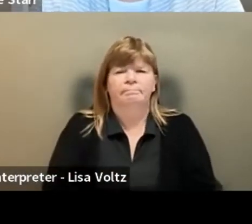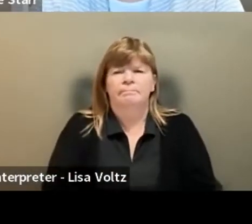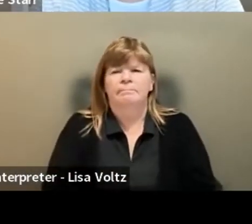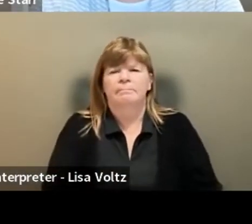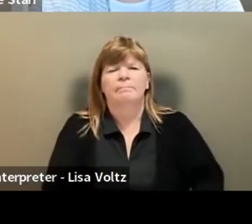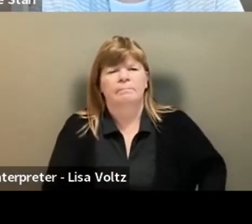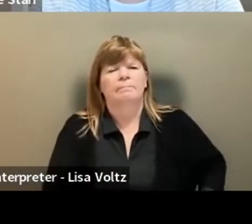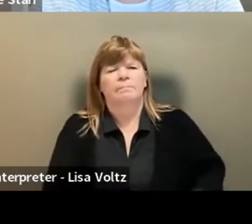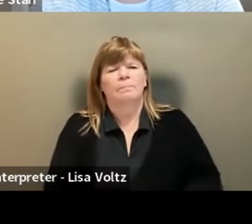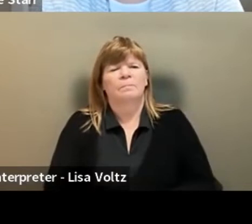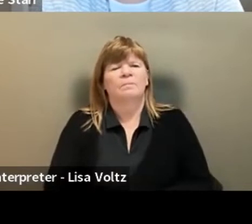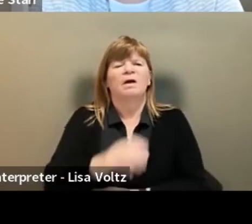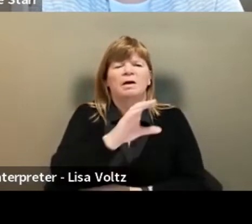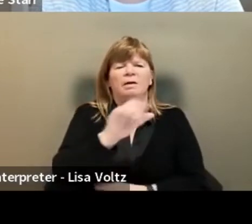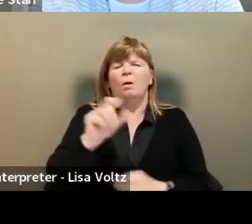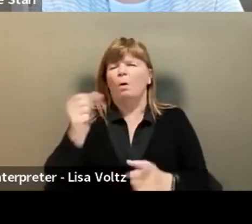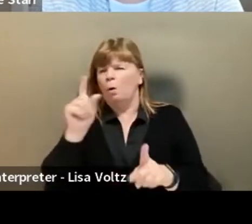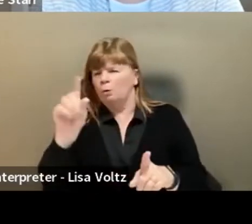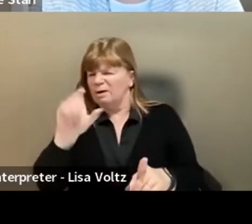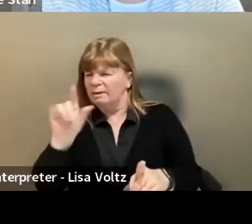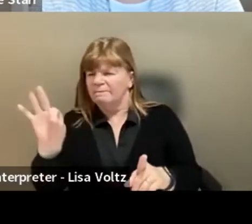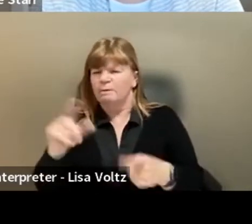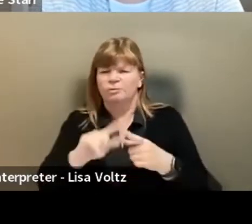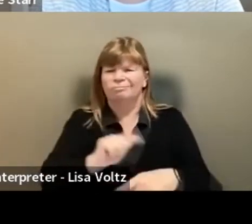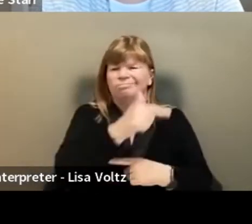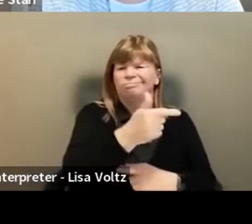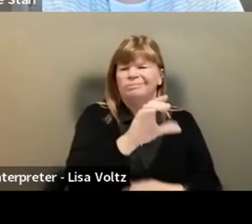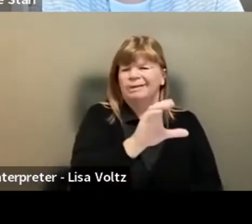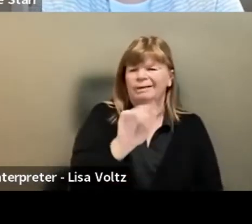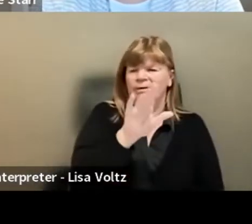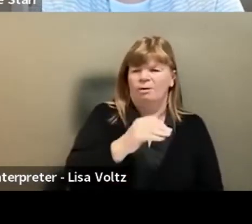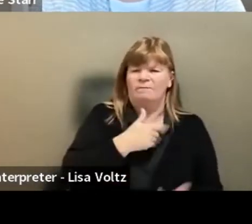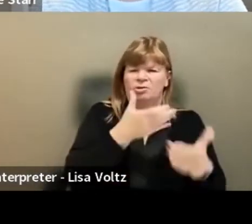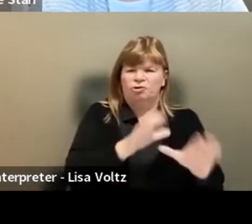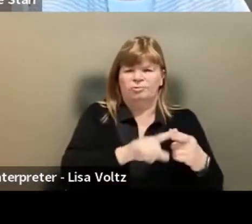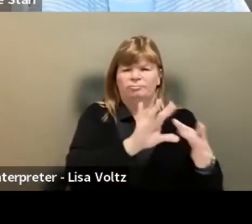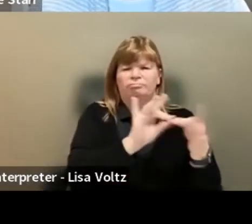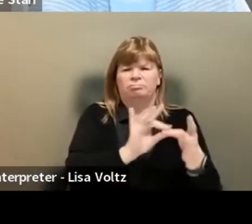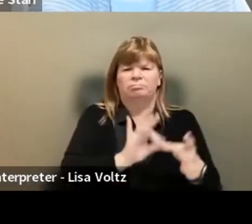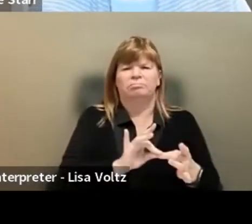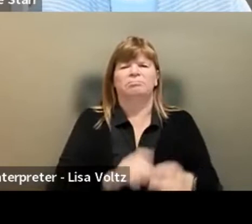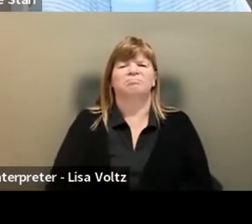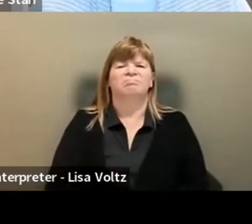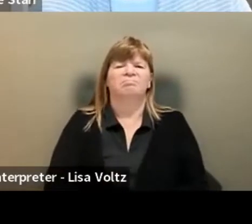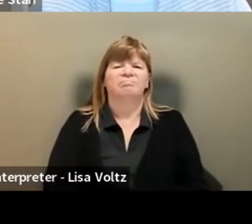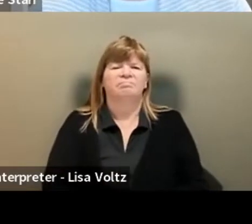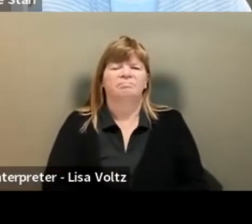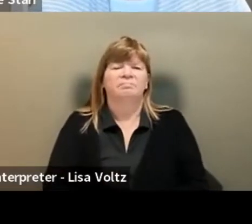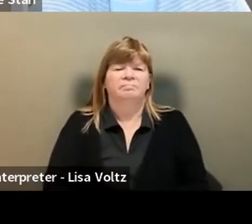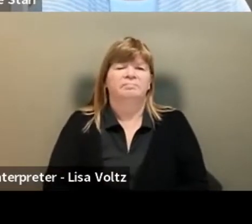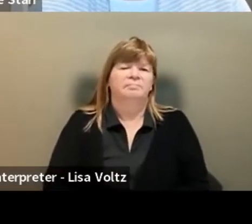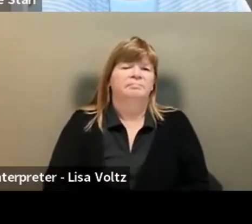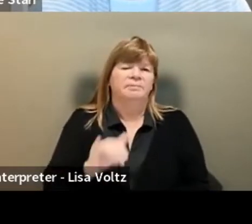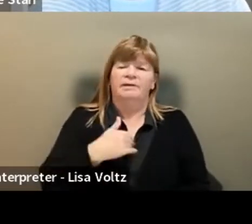Yeah, for sure. Carol, hang on just 1 second, Cliff. I want to give Carol an opportunity to respond to that. Yeah, I think just having that